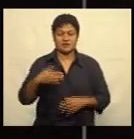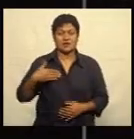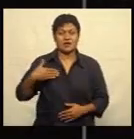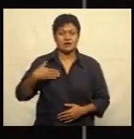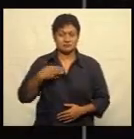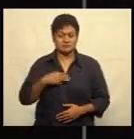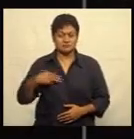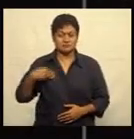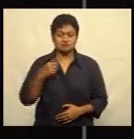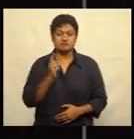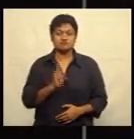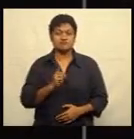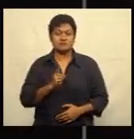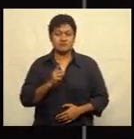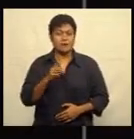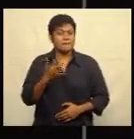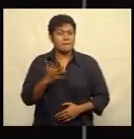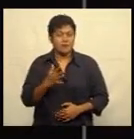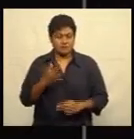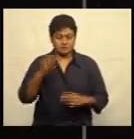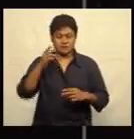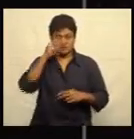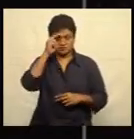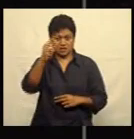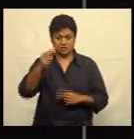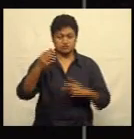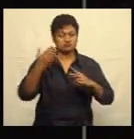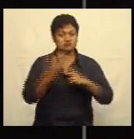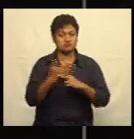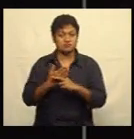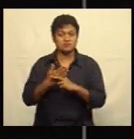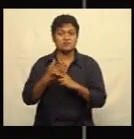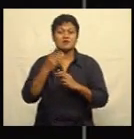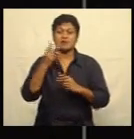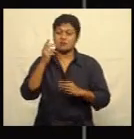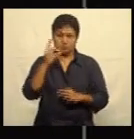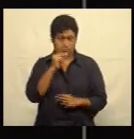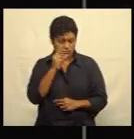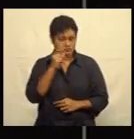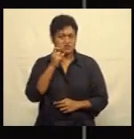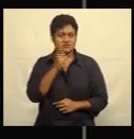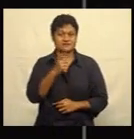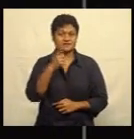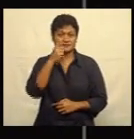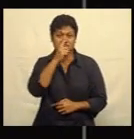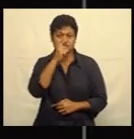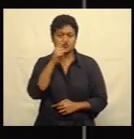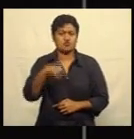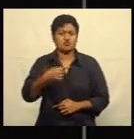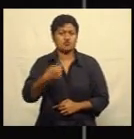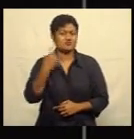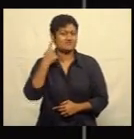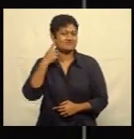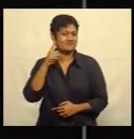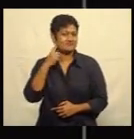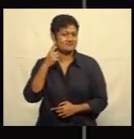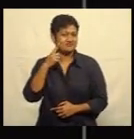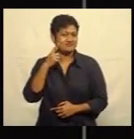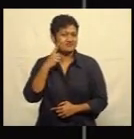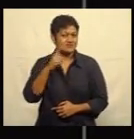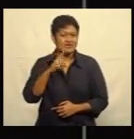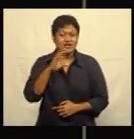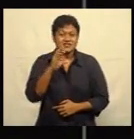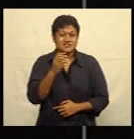that a national lockdown is a real possibility if people don't follow advisories. With concerns over the lax attitude of